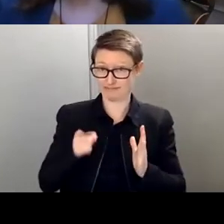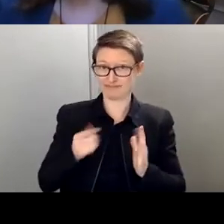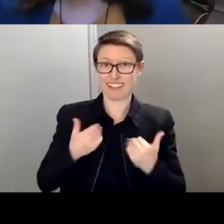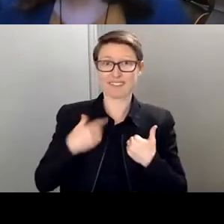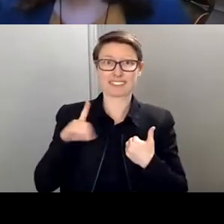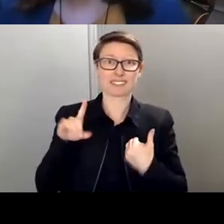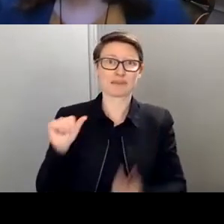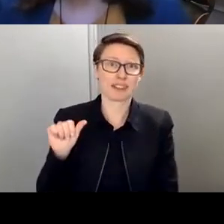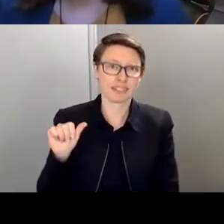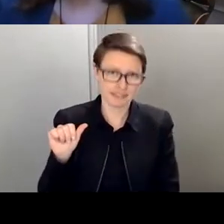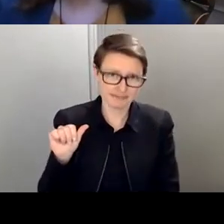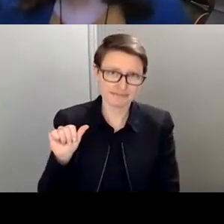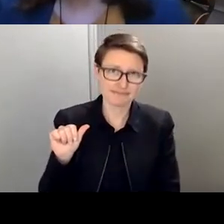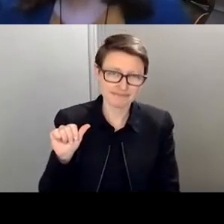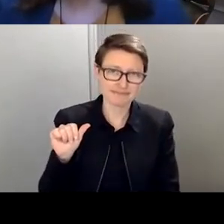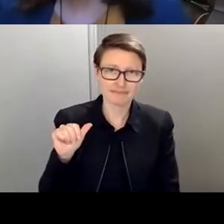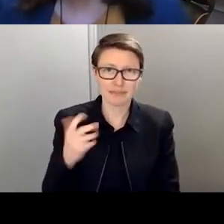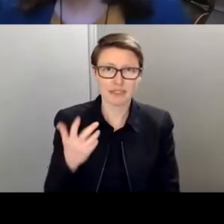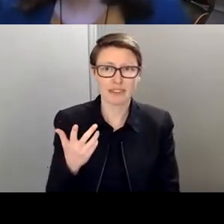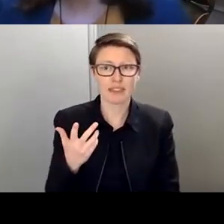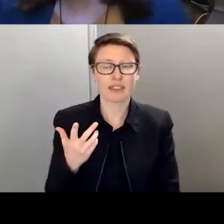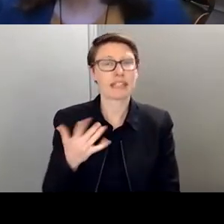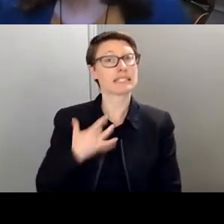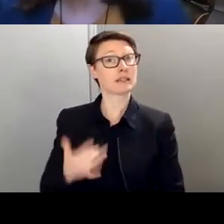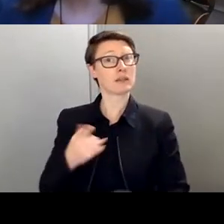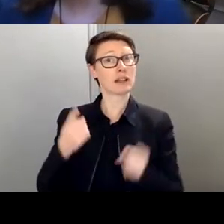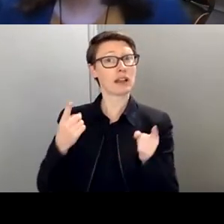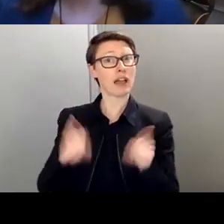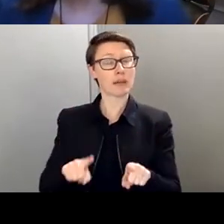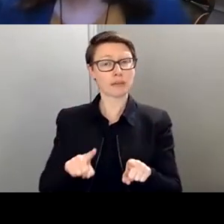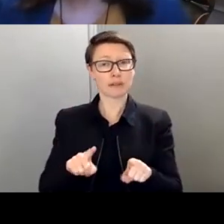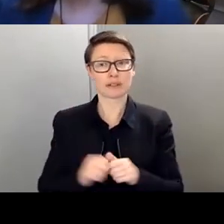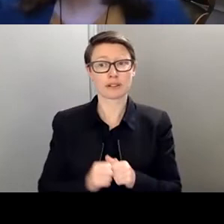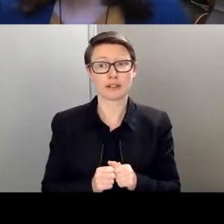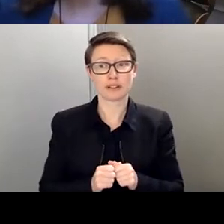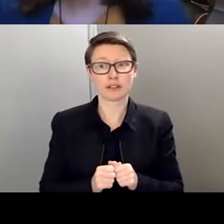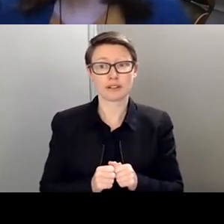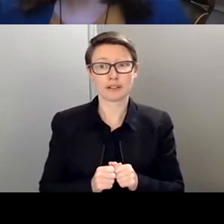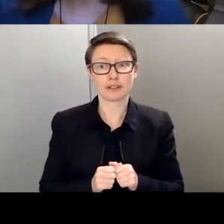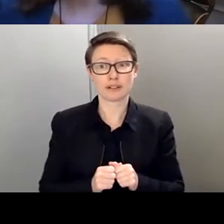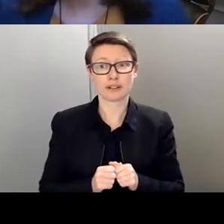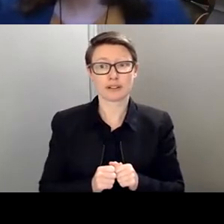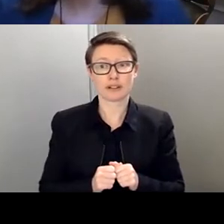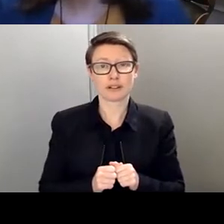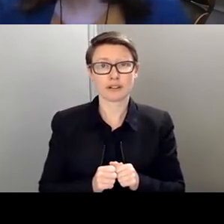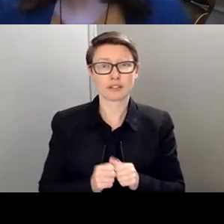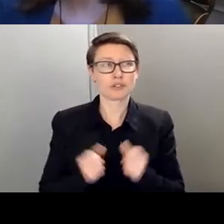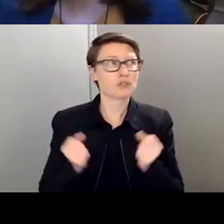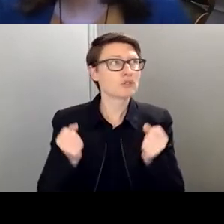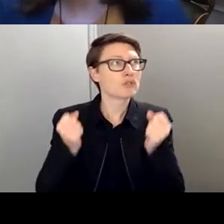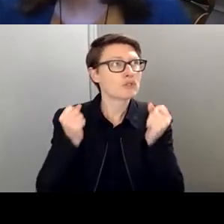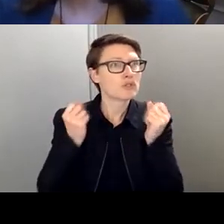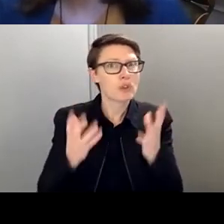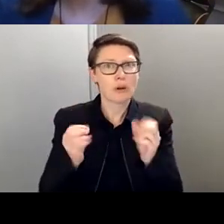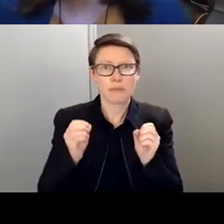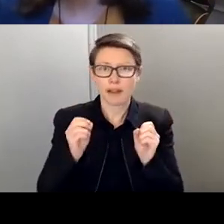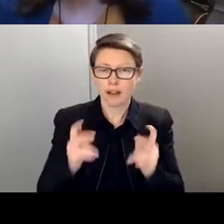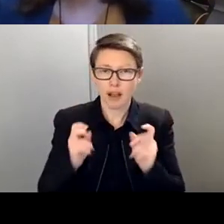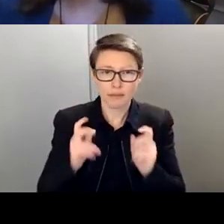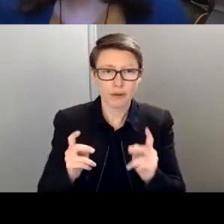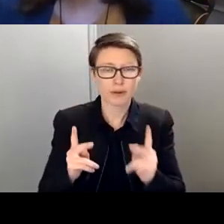because what happens is there are there are so many opportunities